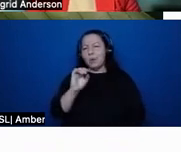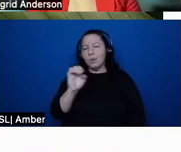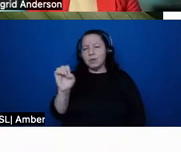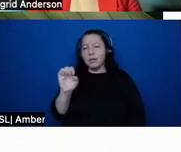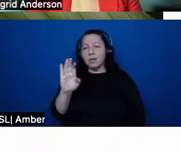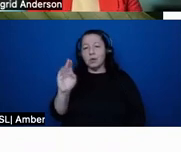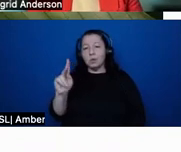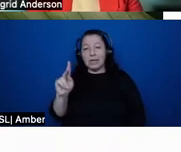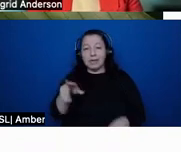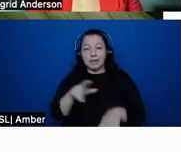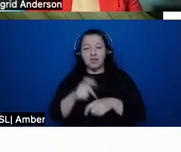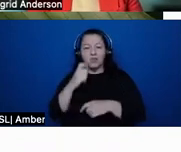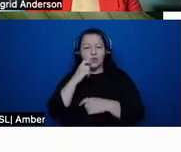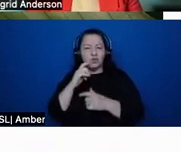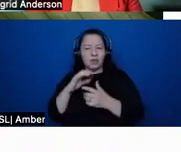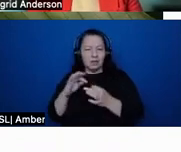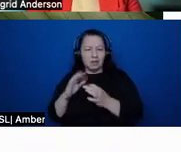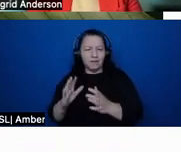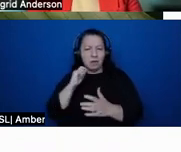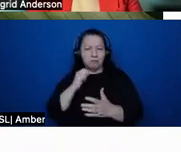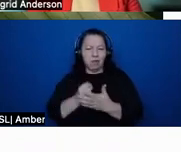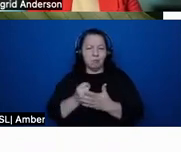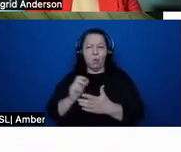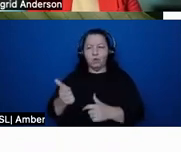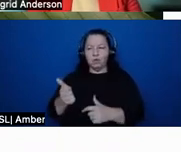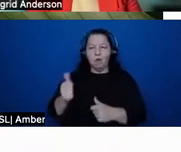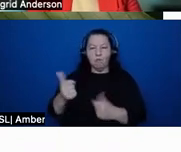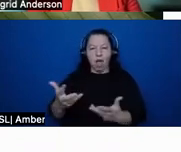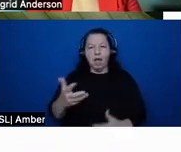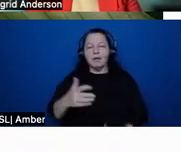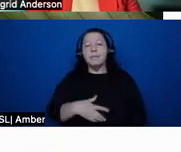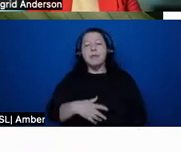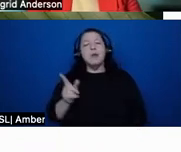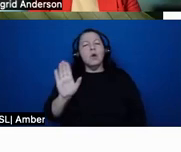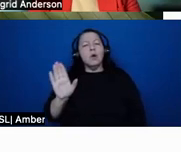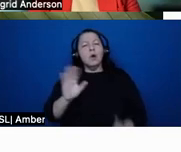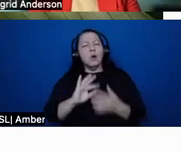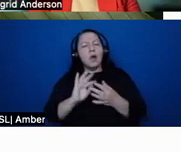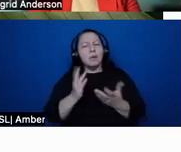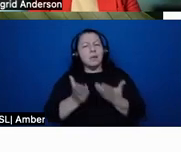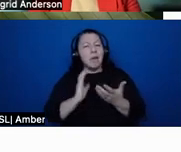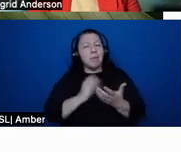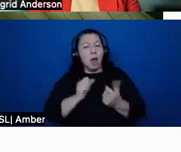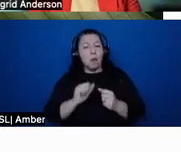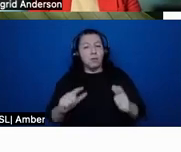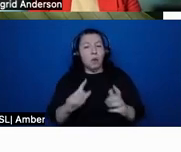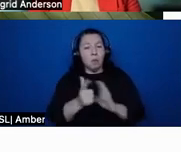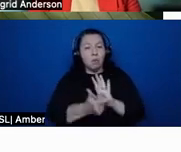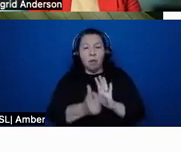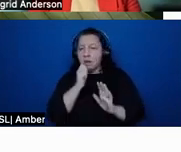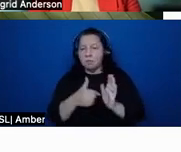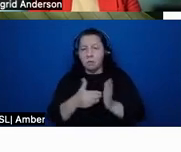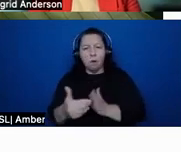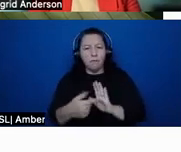made the comment about, you know, that our tribal laws maybe don't often reflect